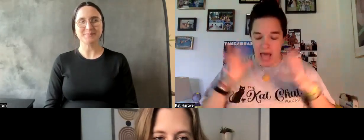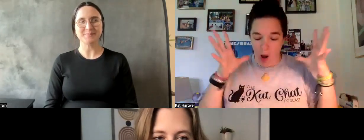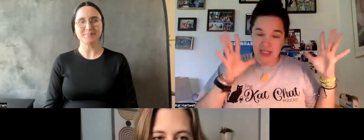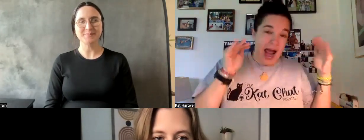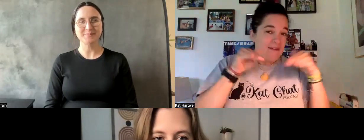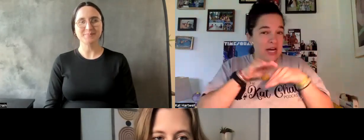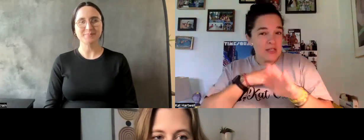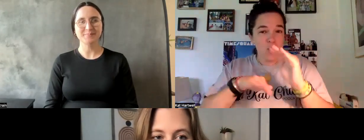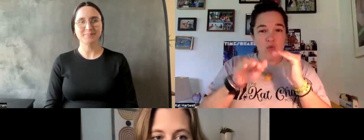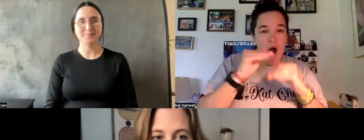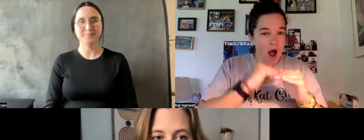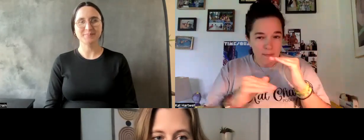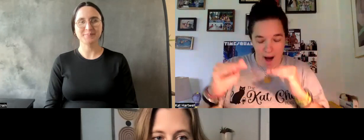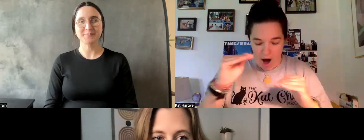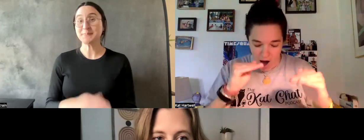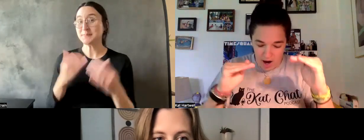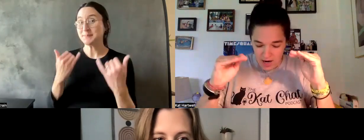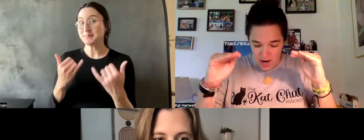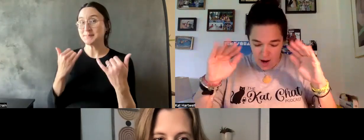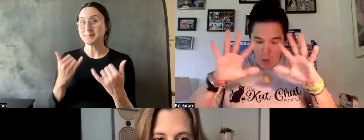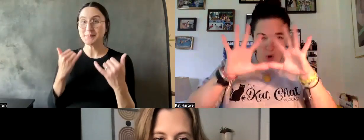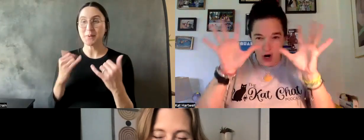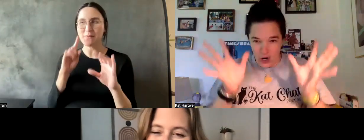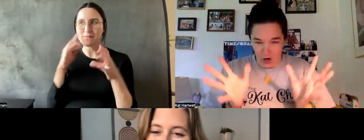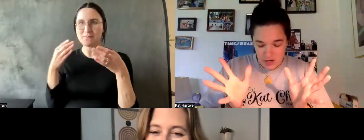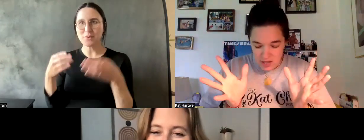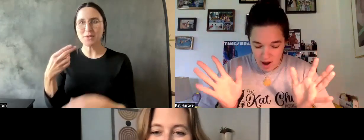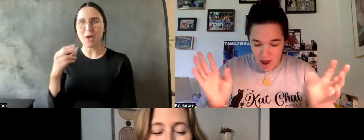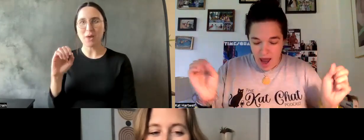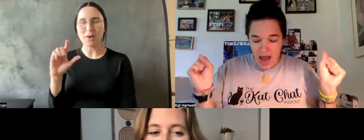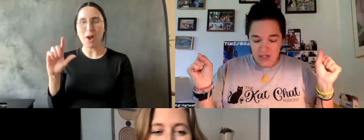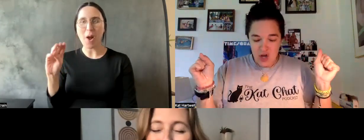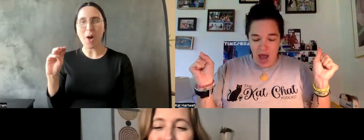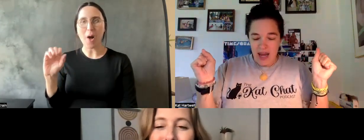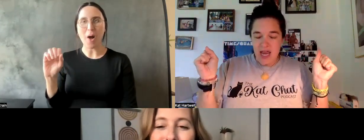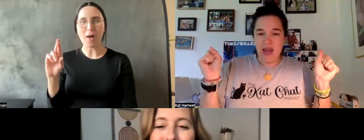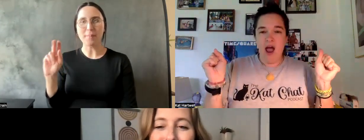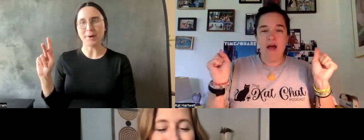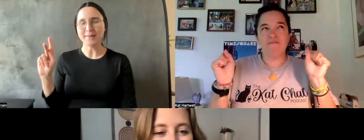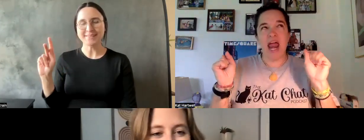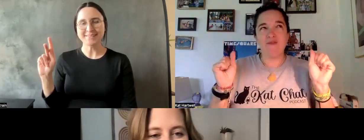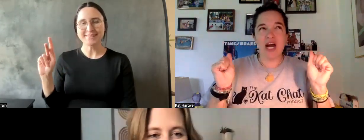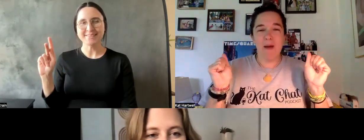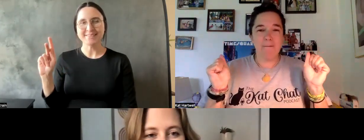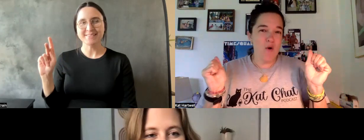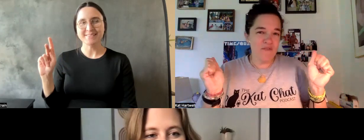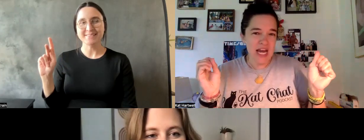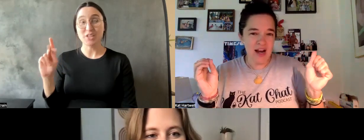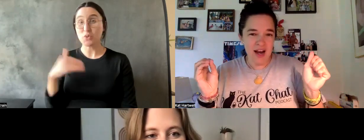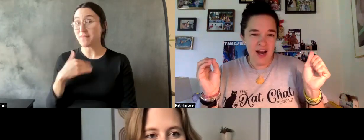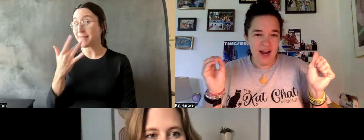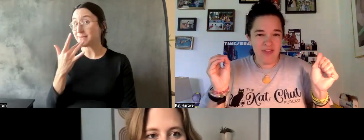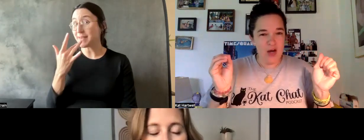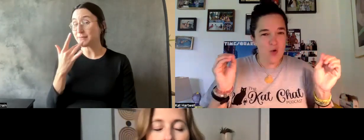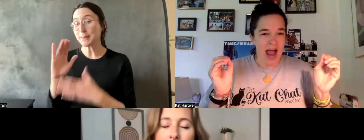any now diving into the Hallmark world? Is there any favorite